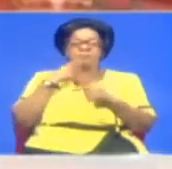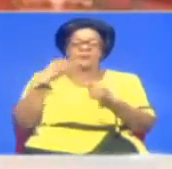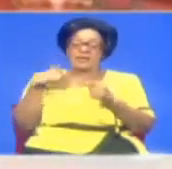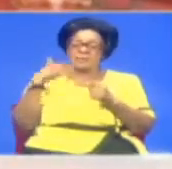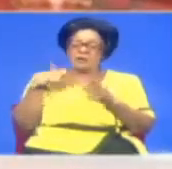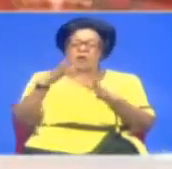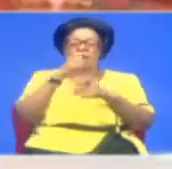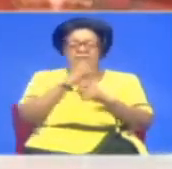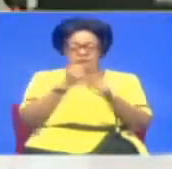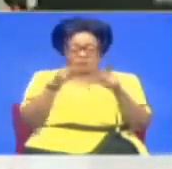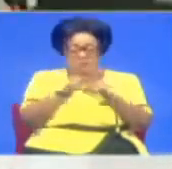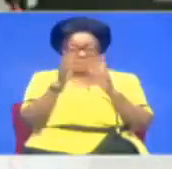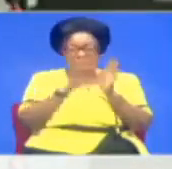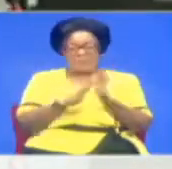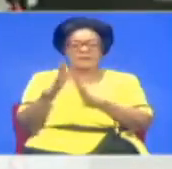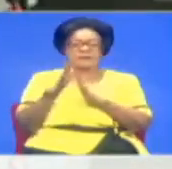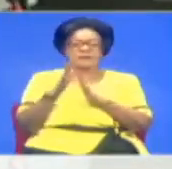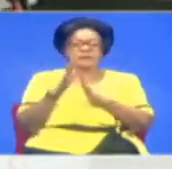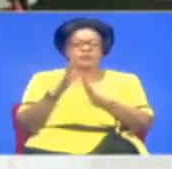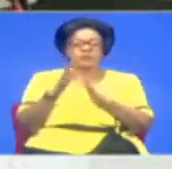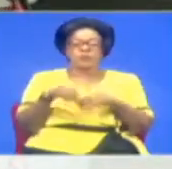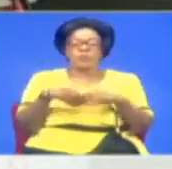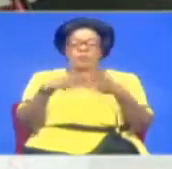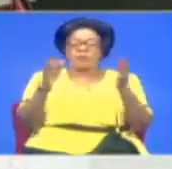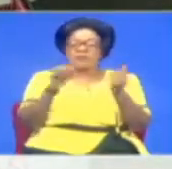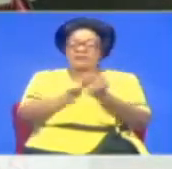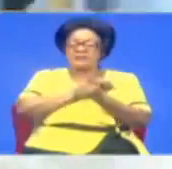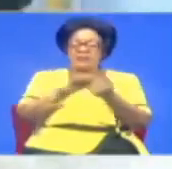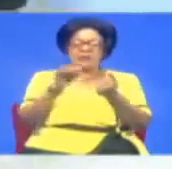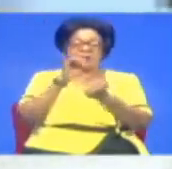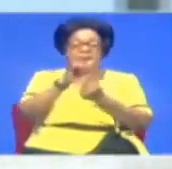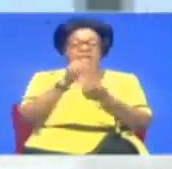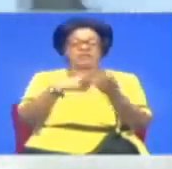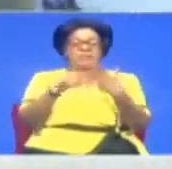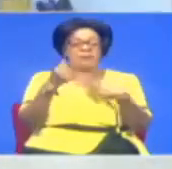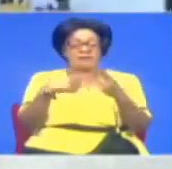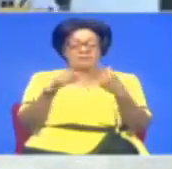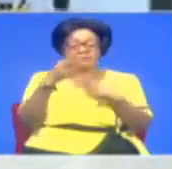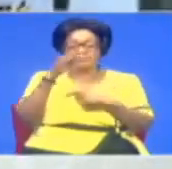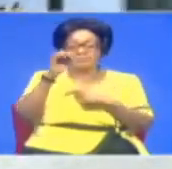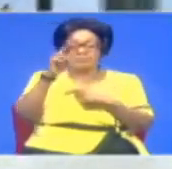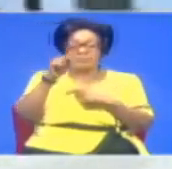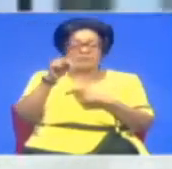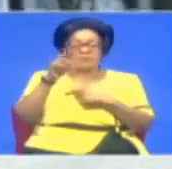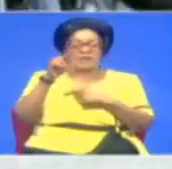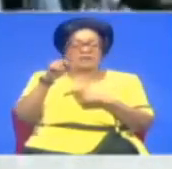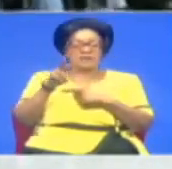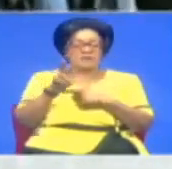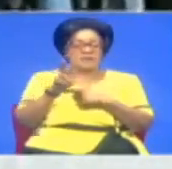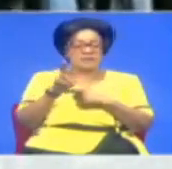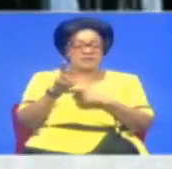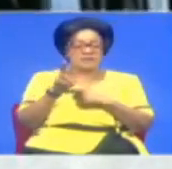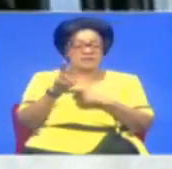are also planning to infiltrate or disrupt supply chains. Helen Aura, NTV.